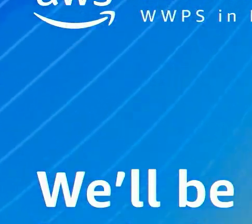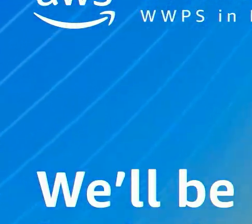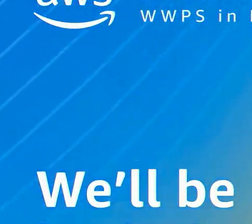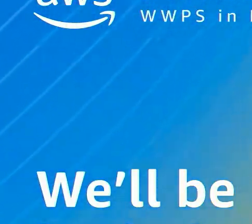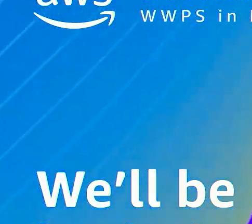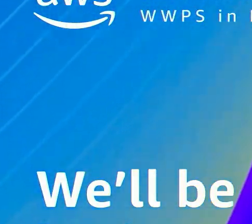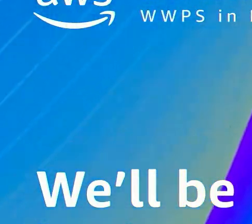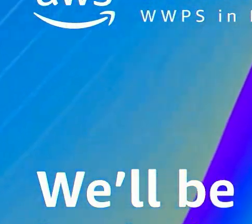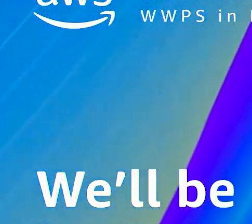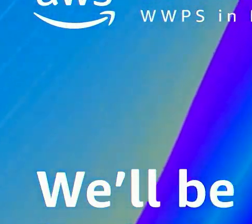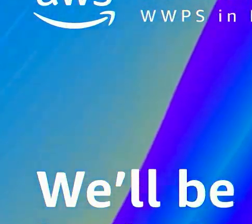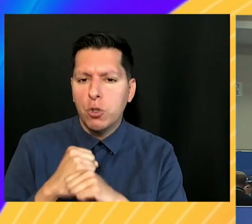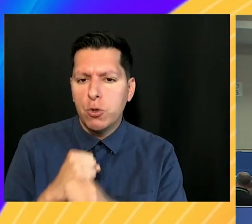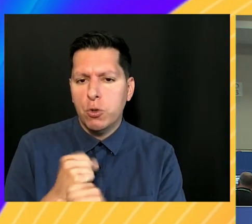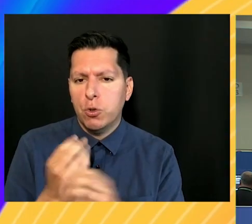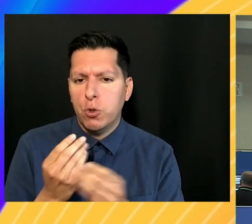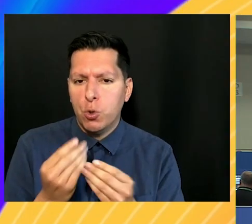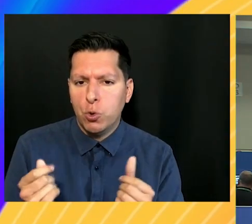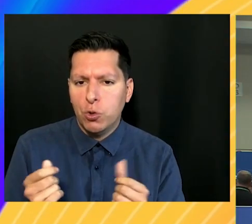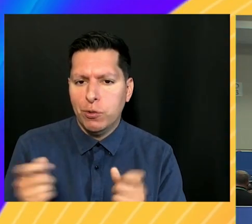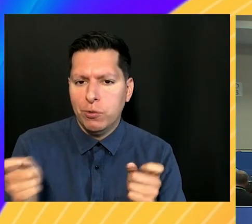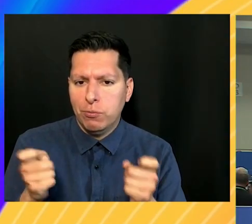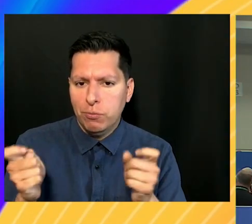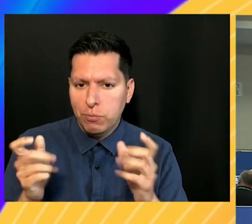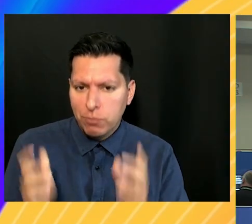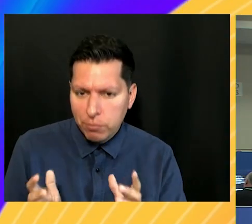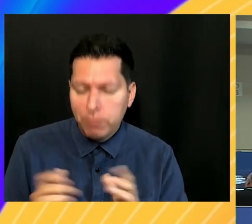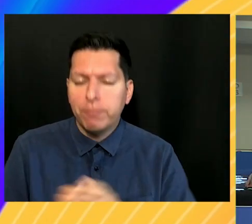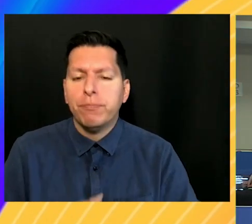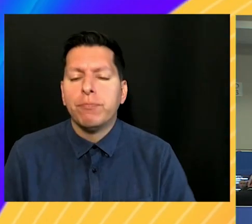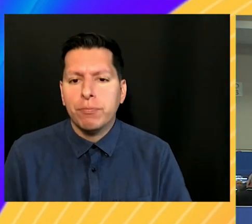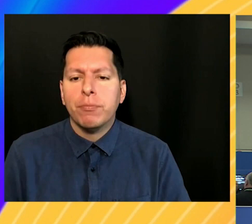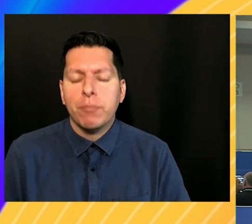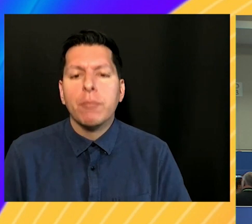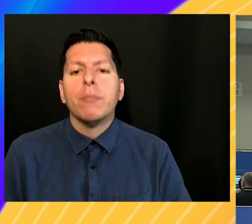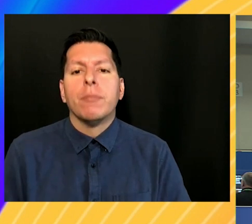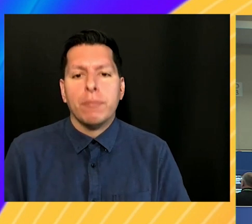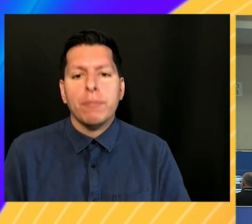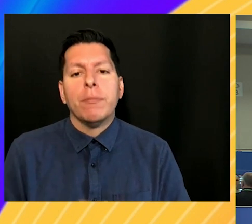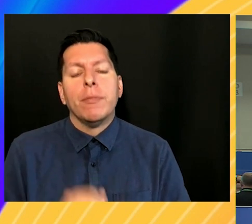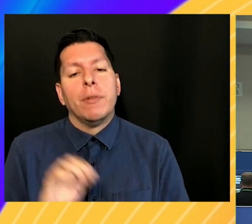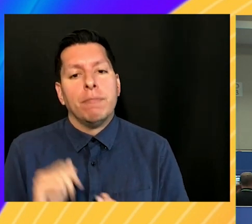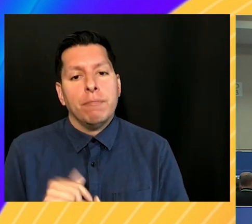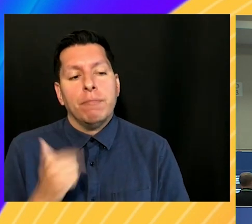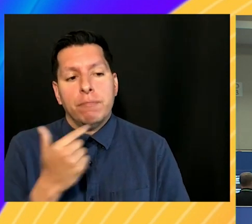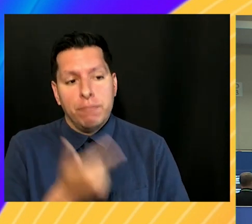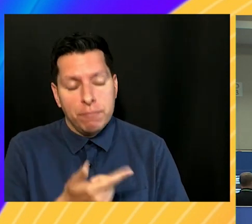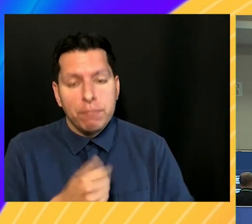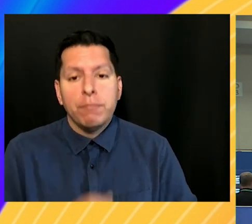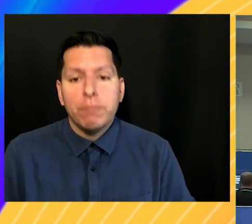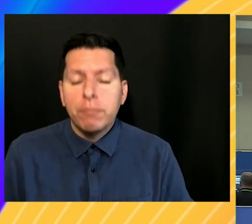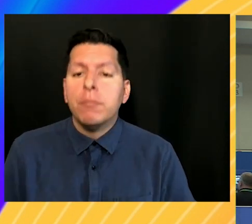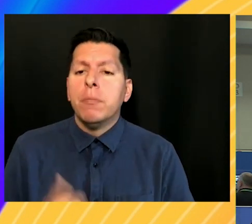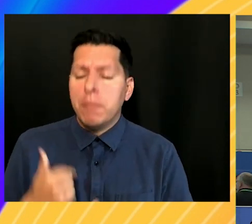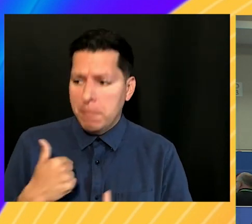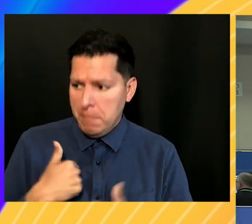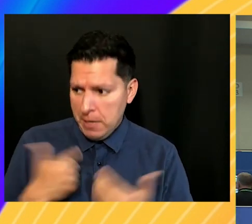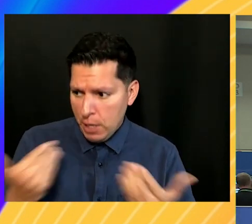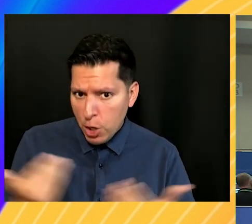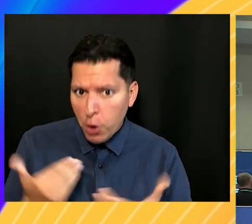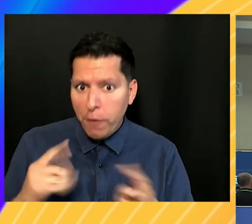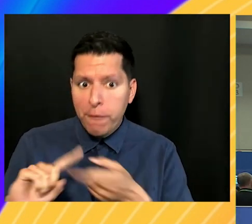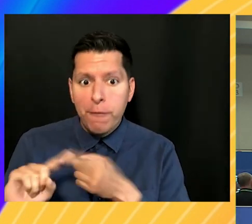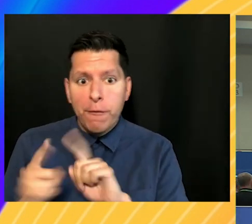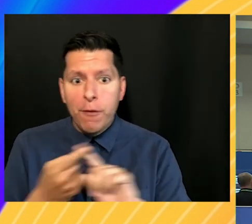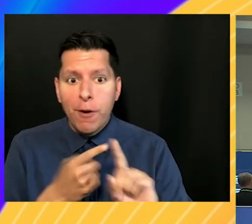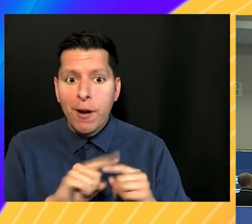security solution architect that has a focus on threat detection and incident response. Time me on that one now, Aaron. I am with some friends here, and I just want to kind